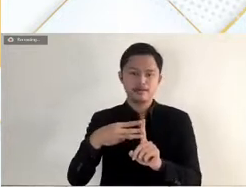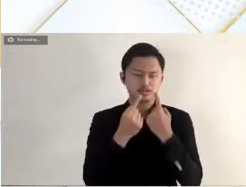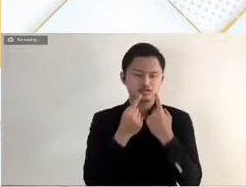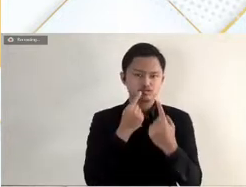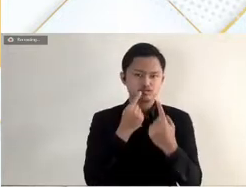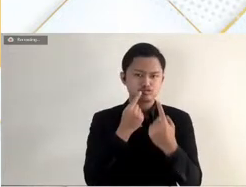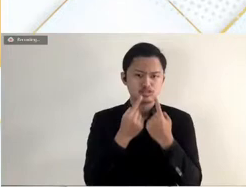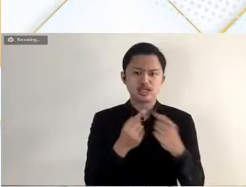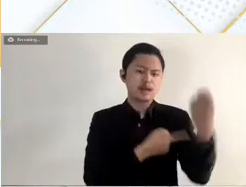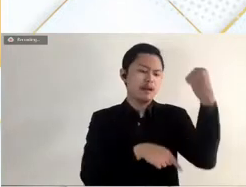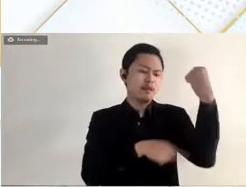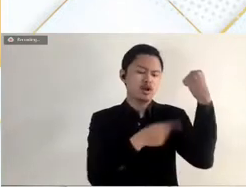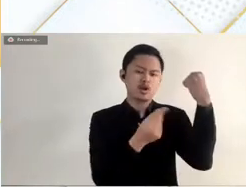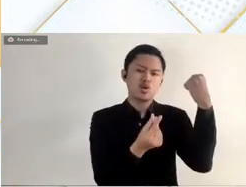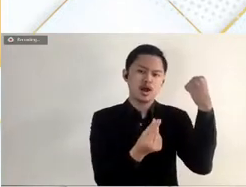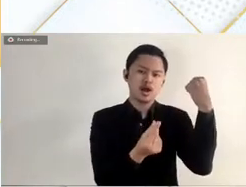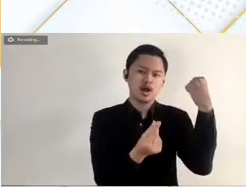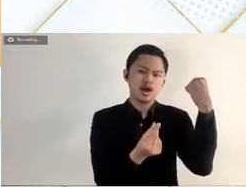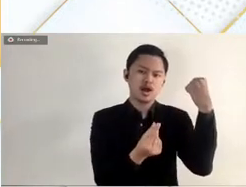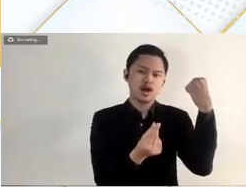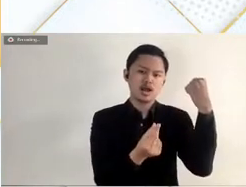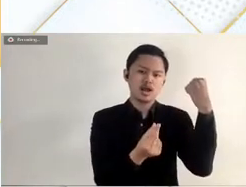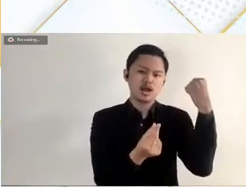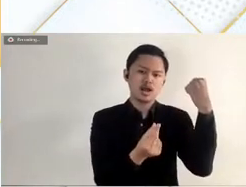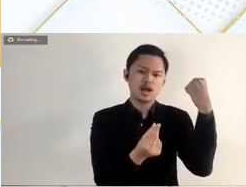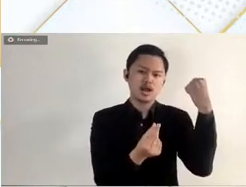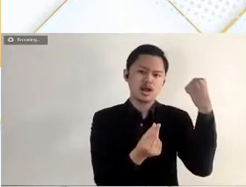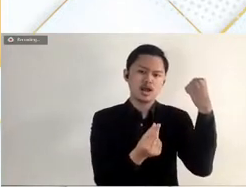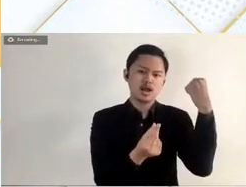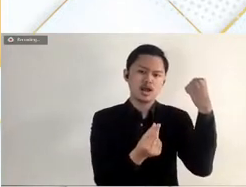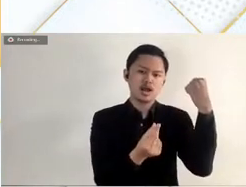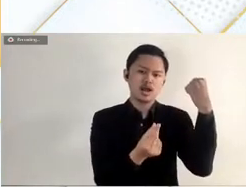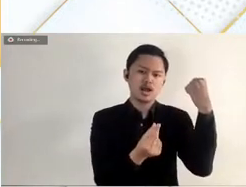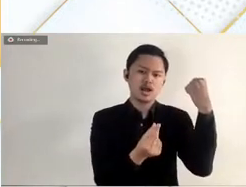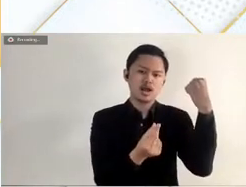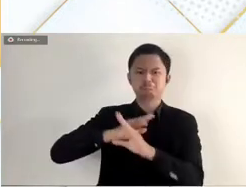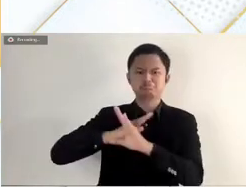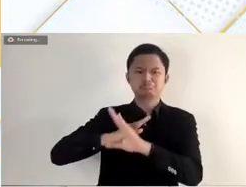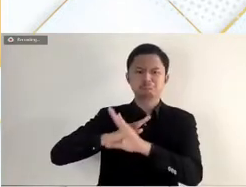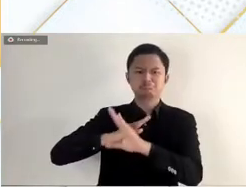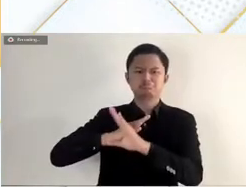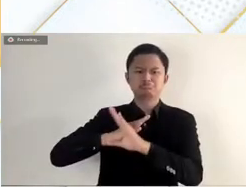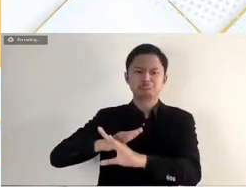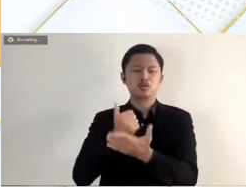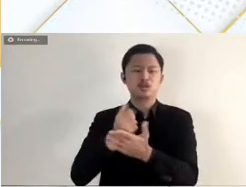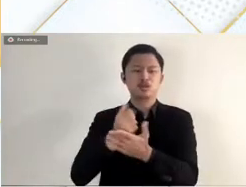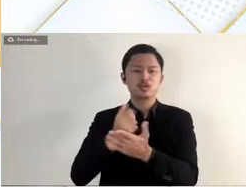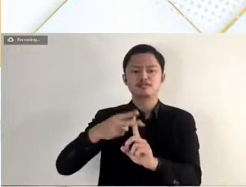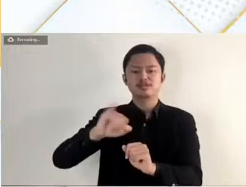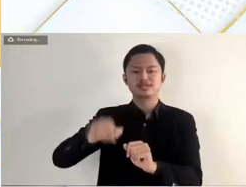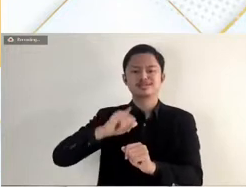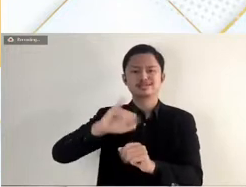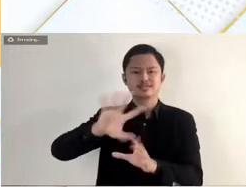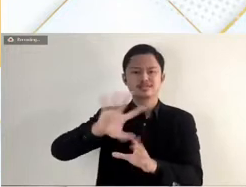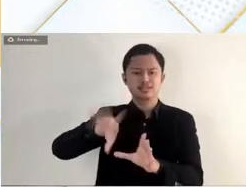resources to deny Fiji's participation in new peacekeeping missions. You might recall